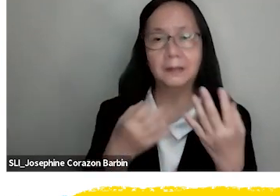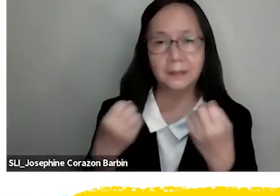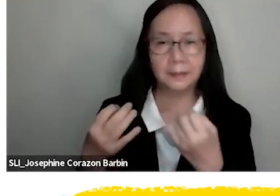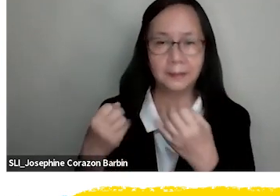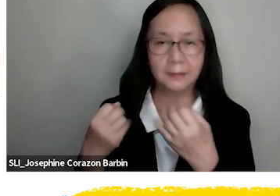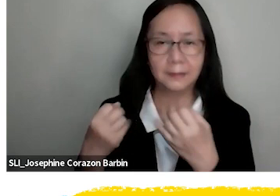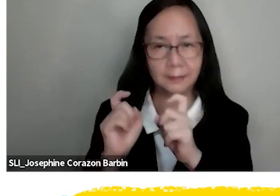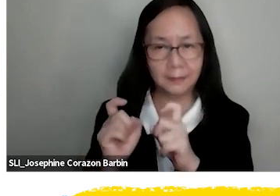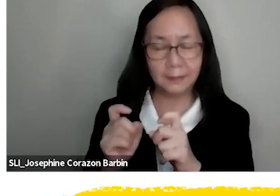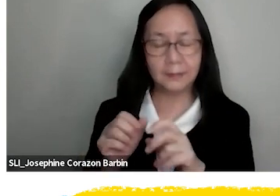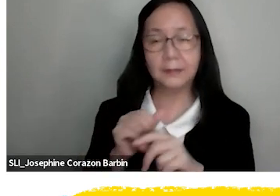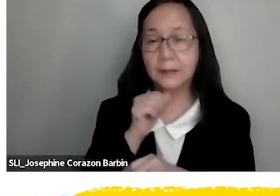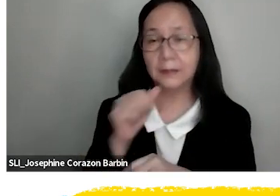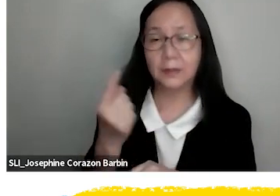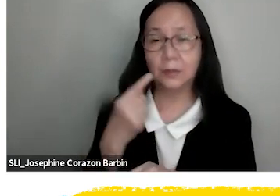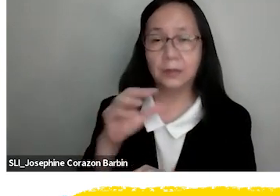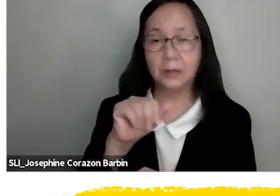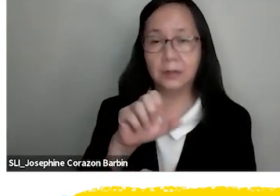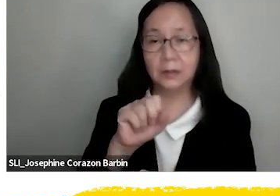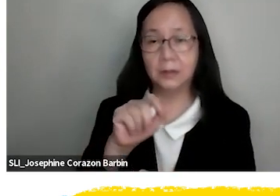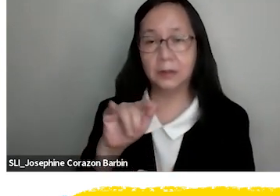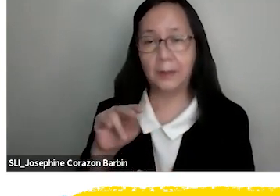not only in ASEAN, but throughout the world.